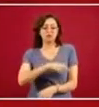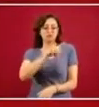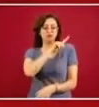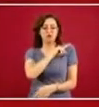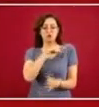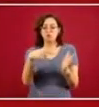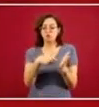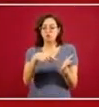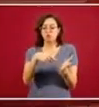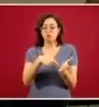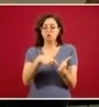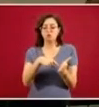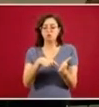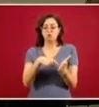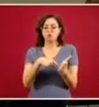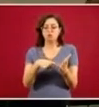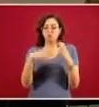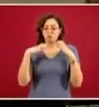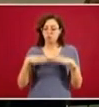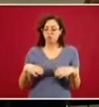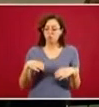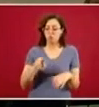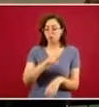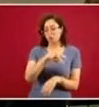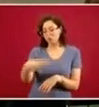biosecurity guidelines that